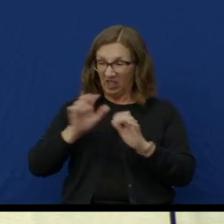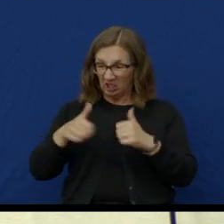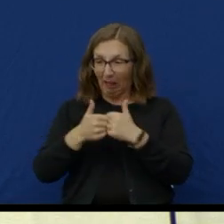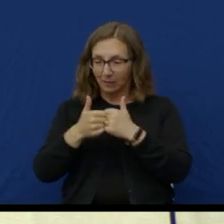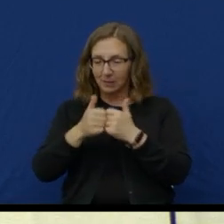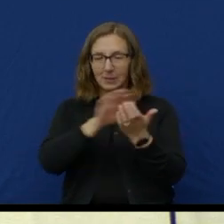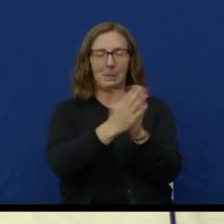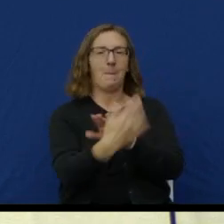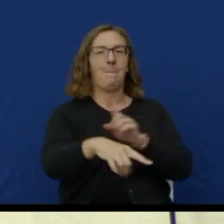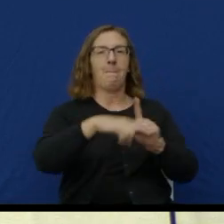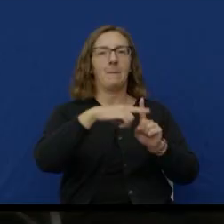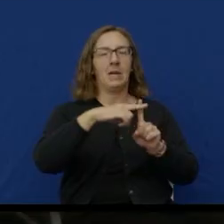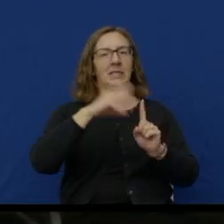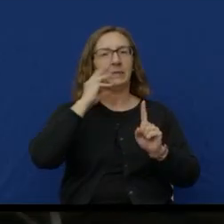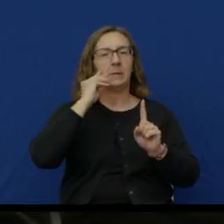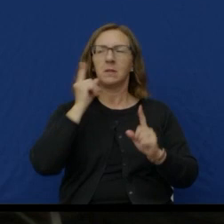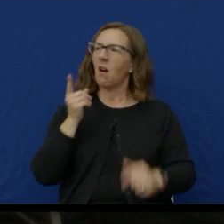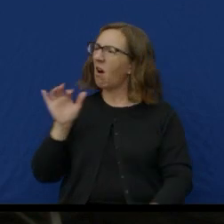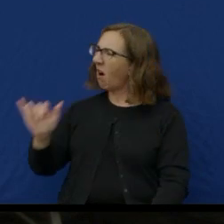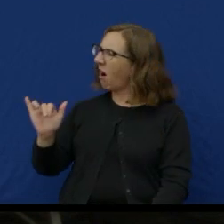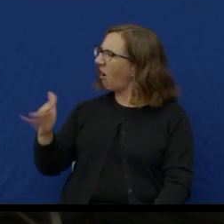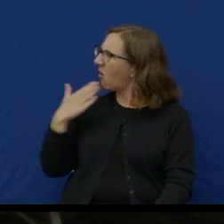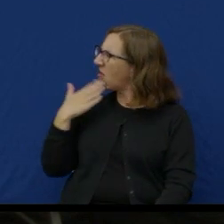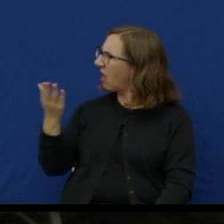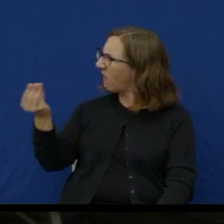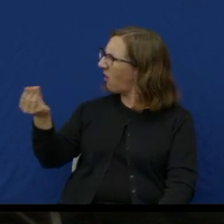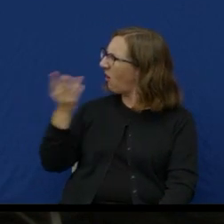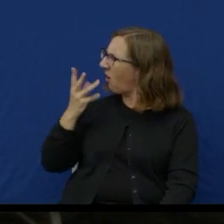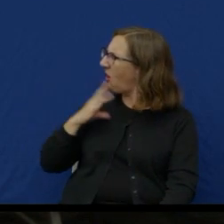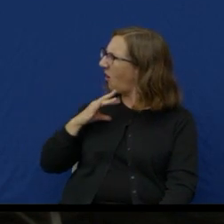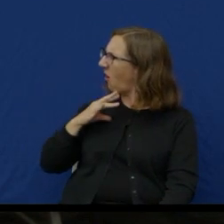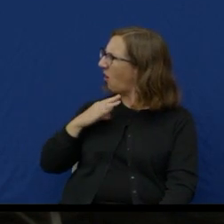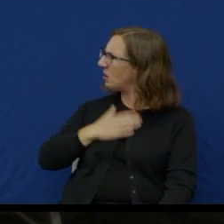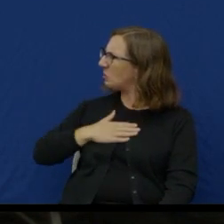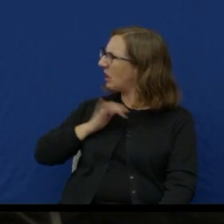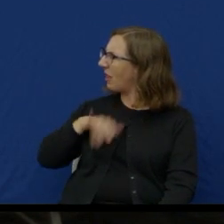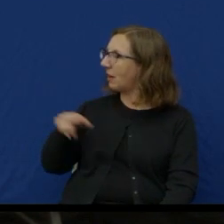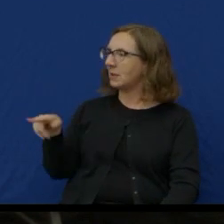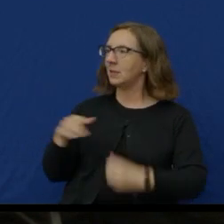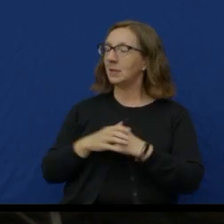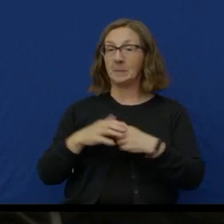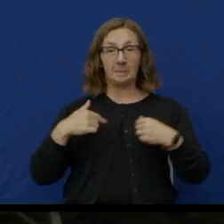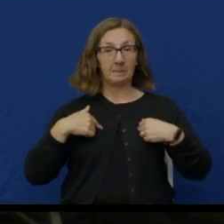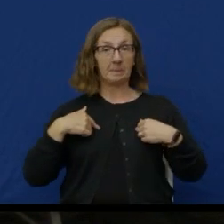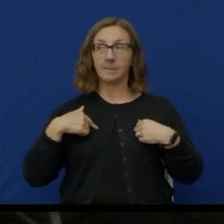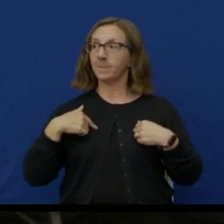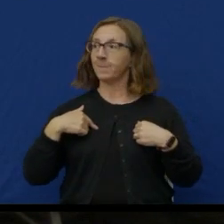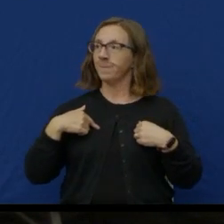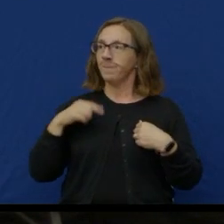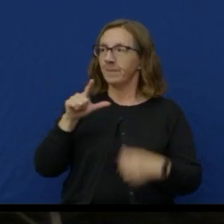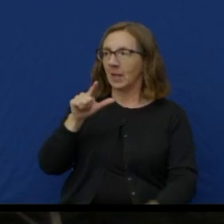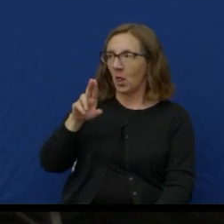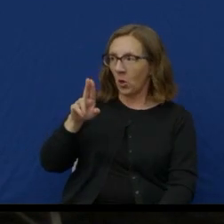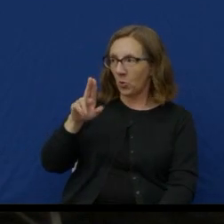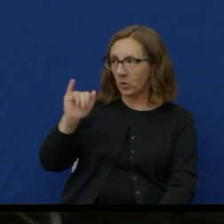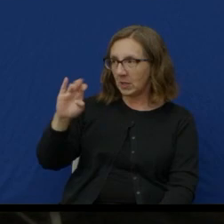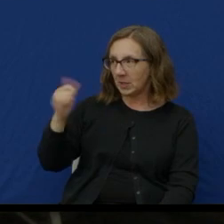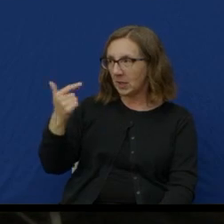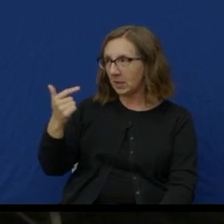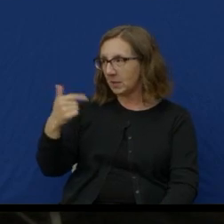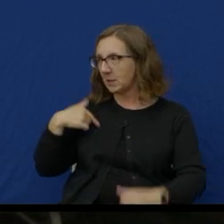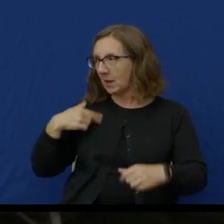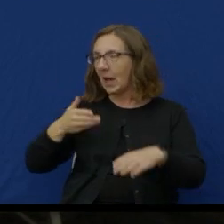your heart. Thank you so much for sharing that. We really appreciate it. I might follow up that Jason and I had a chance to go to Arlington after